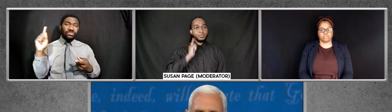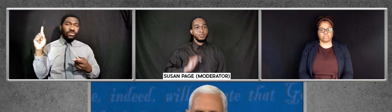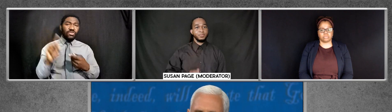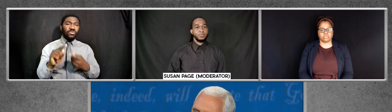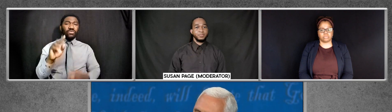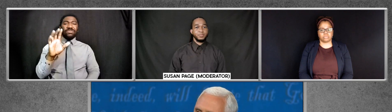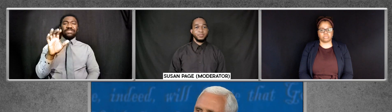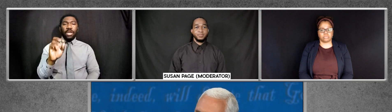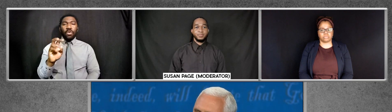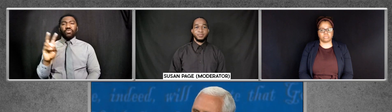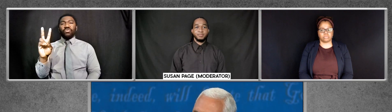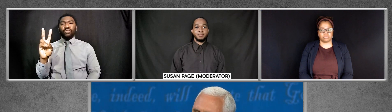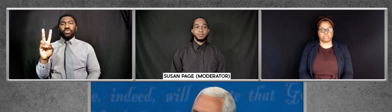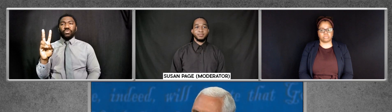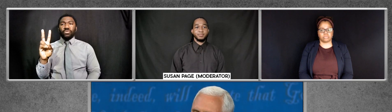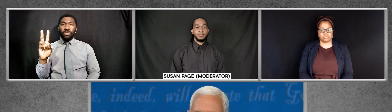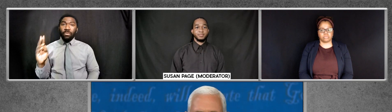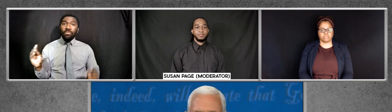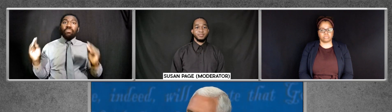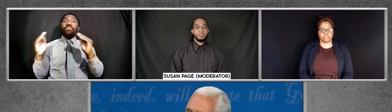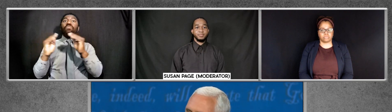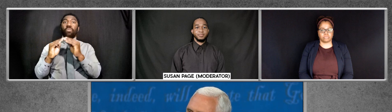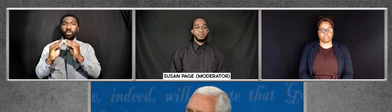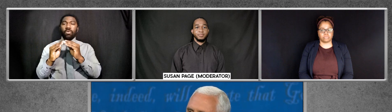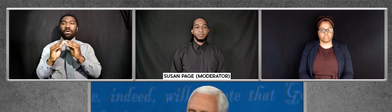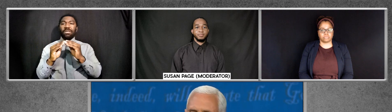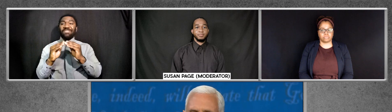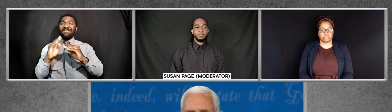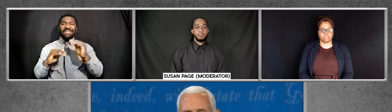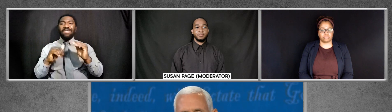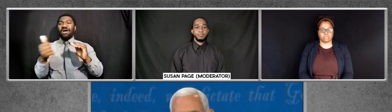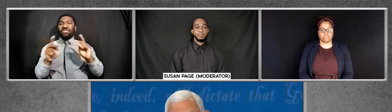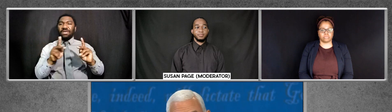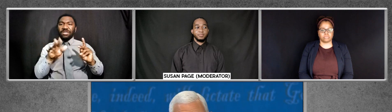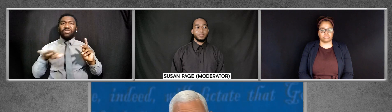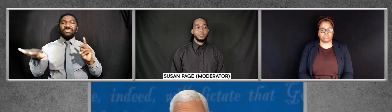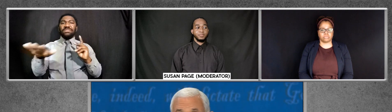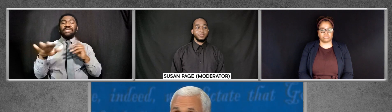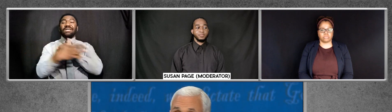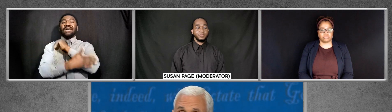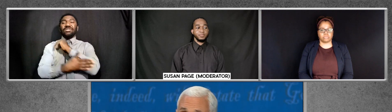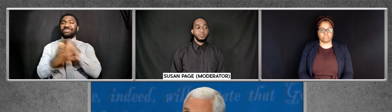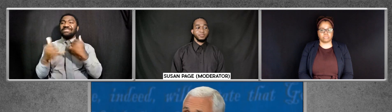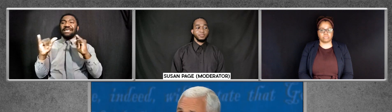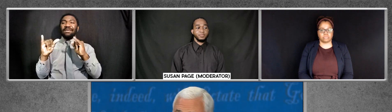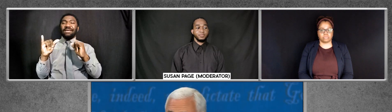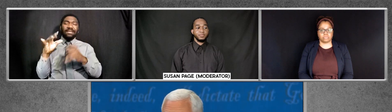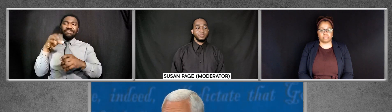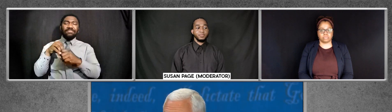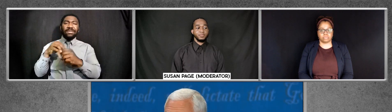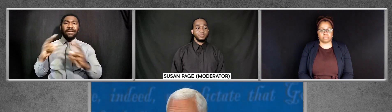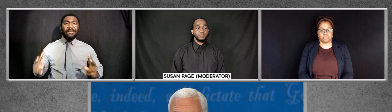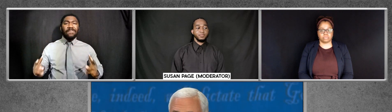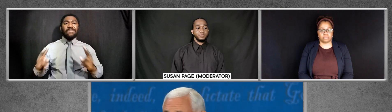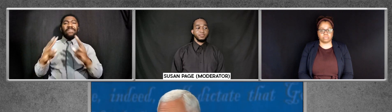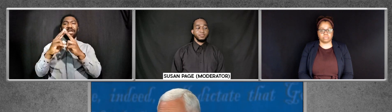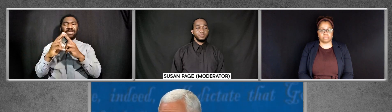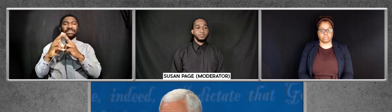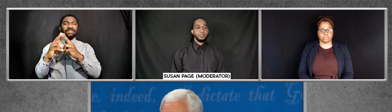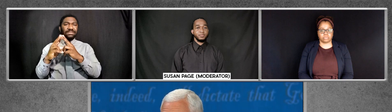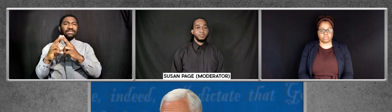the countries that are still in the Paris Climate Accord, but we've done it through innovation, and we've done it through natural gas